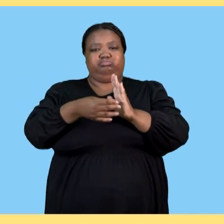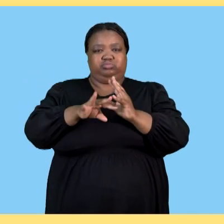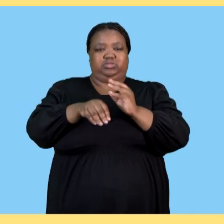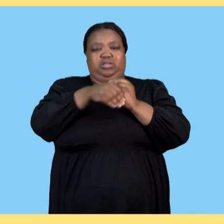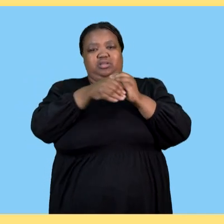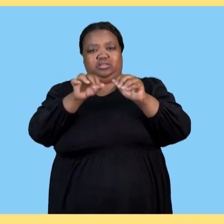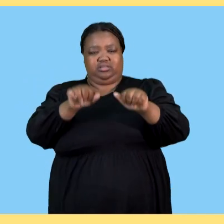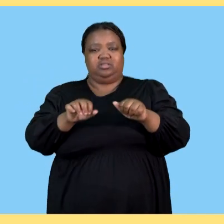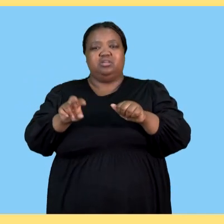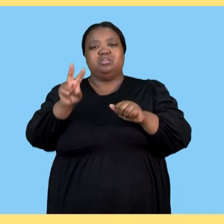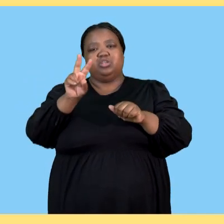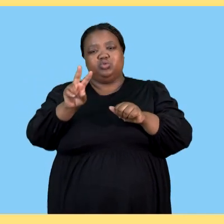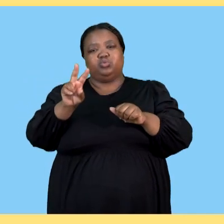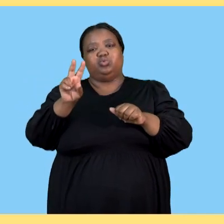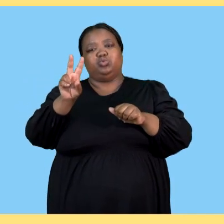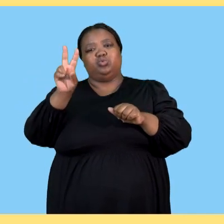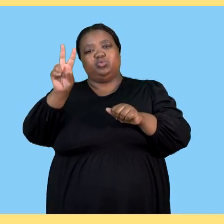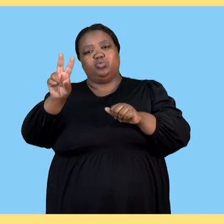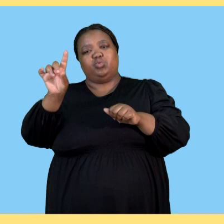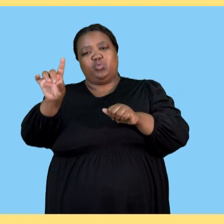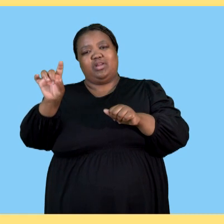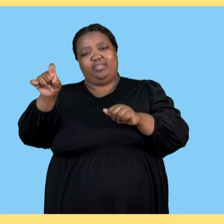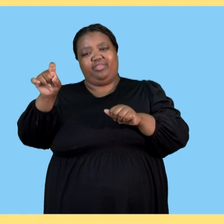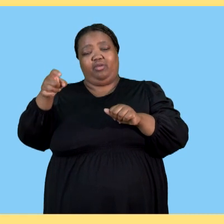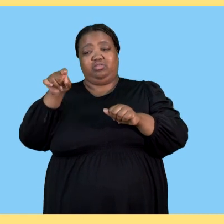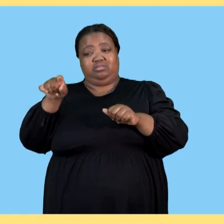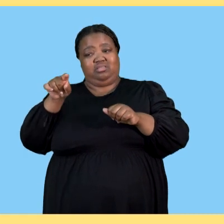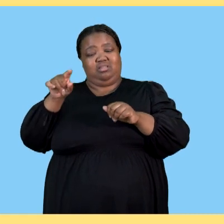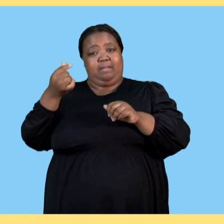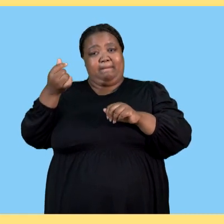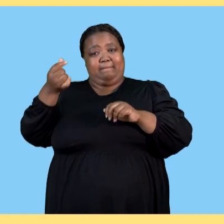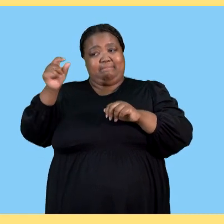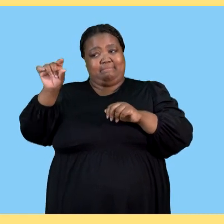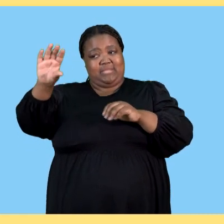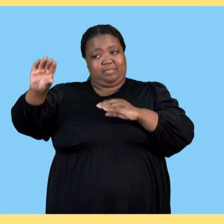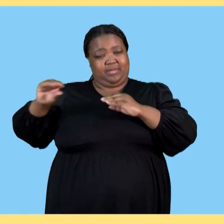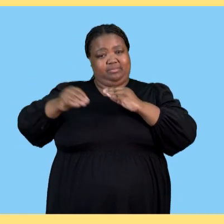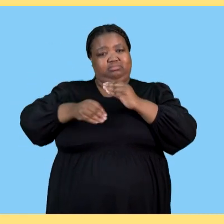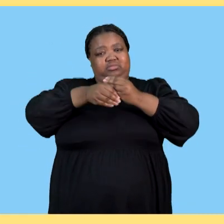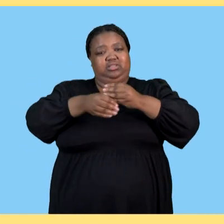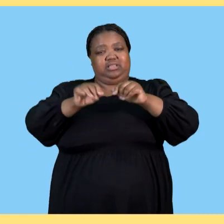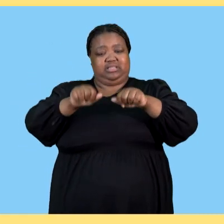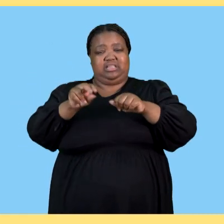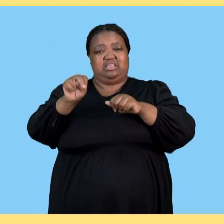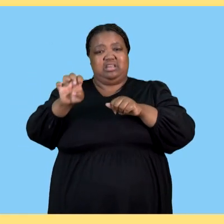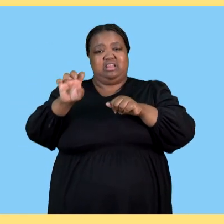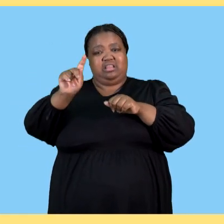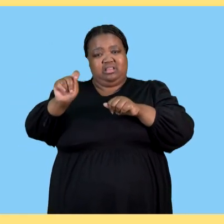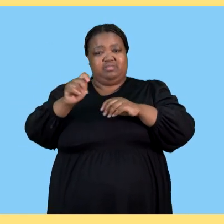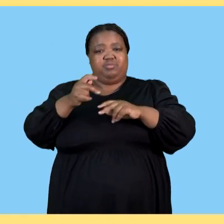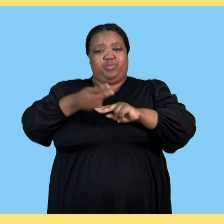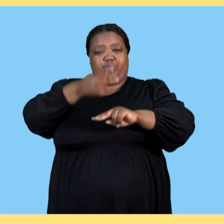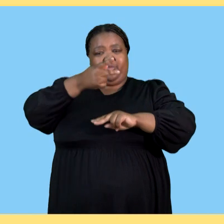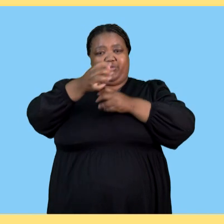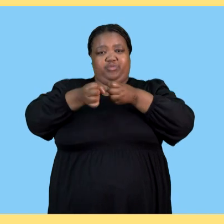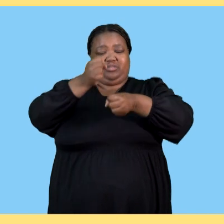year is 221,000. So I'm coming to add that, the net profit for the year. Remember,